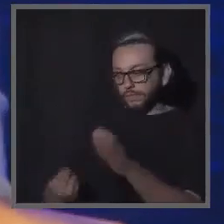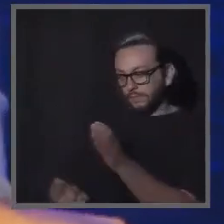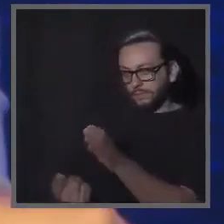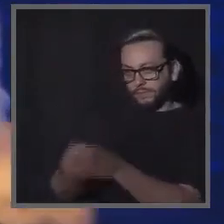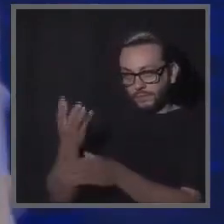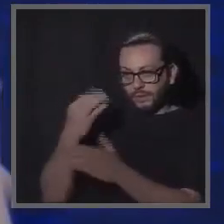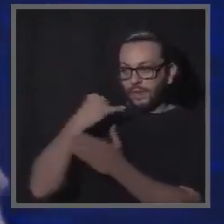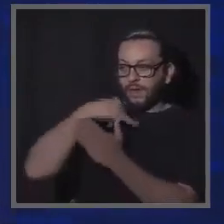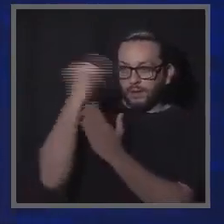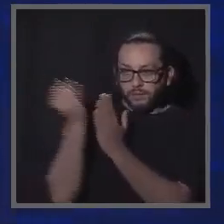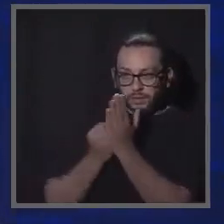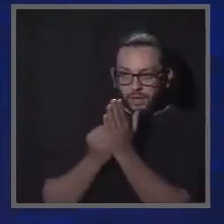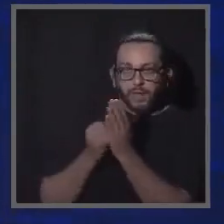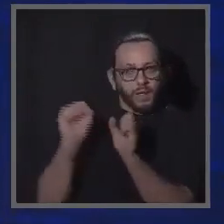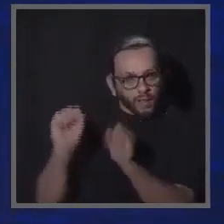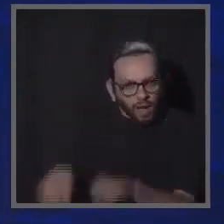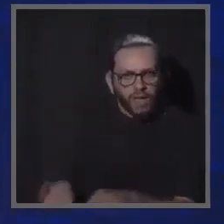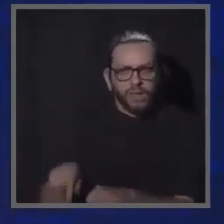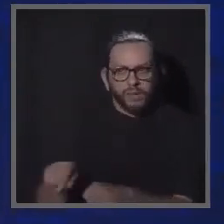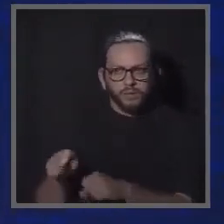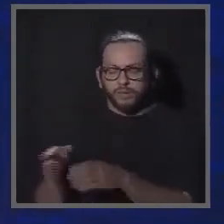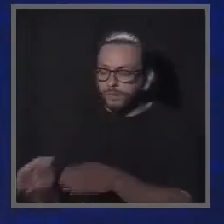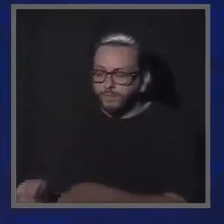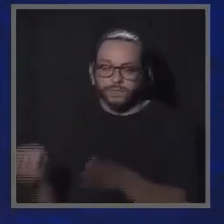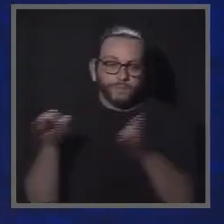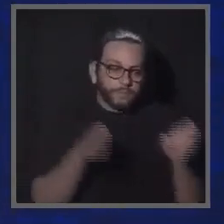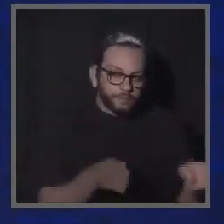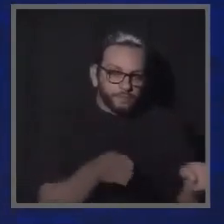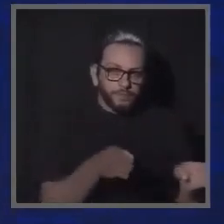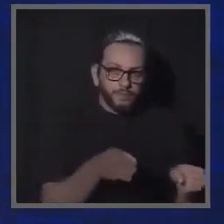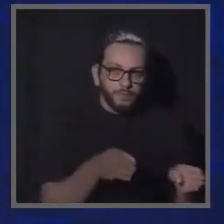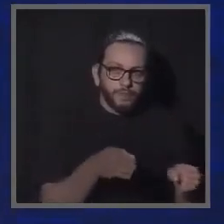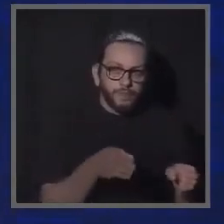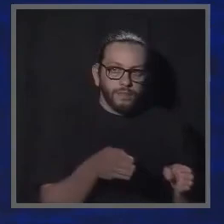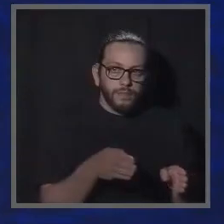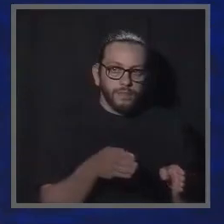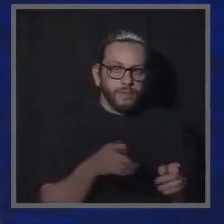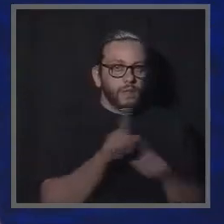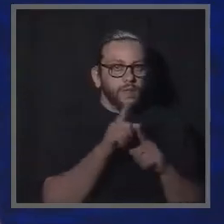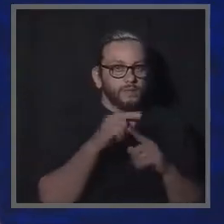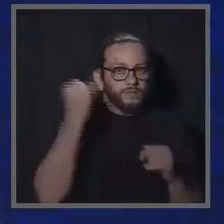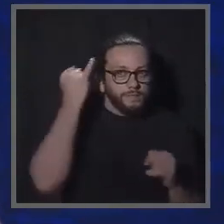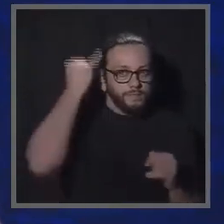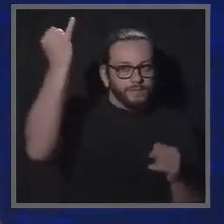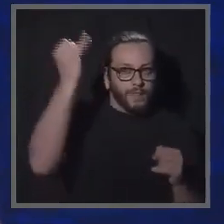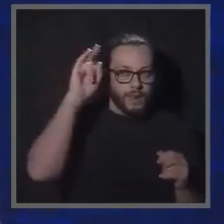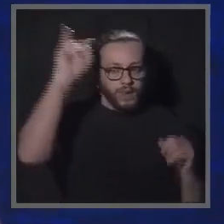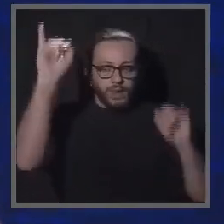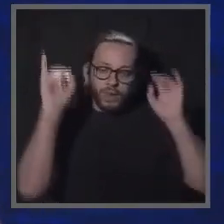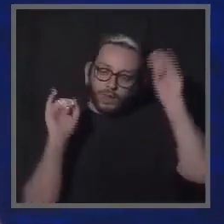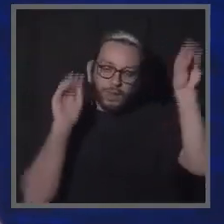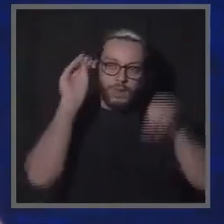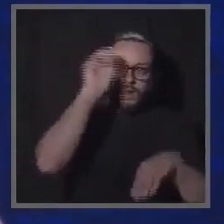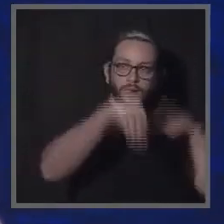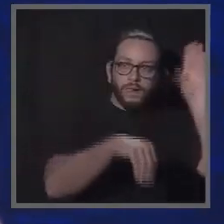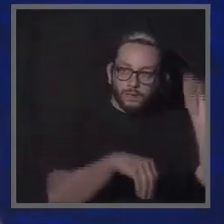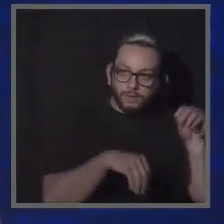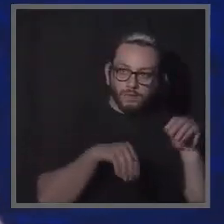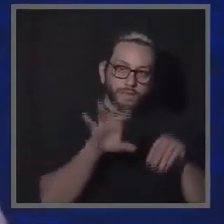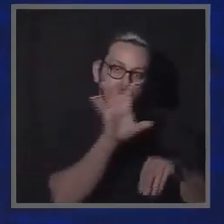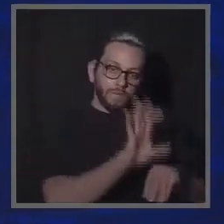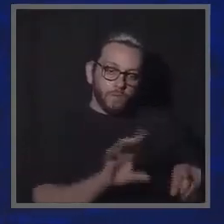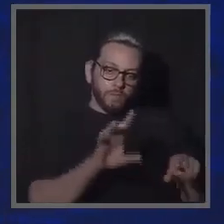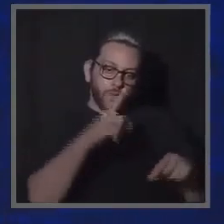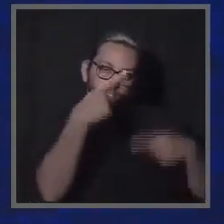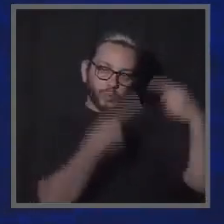the artistic creation in itself, and on the other hand the reinvention of political interventions as well as social